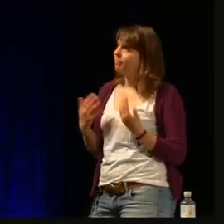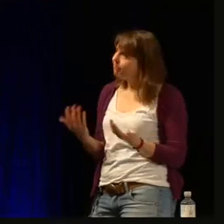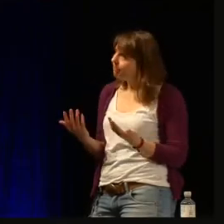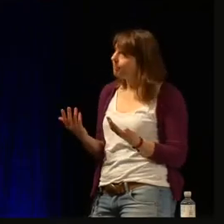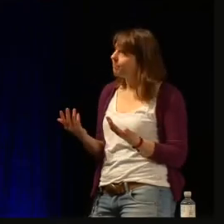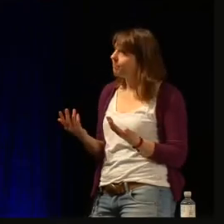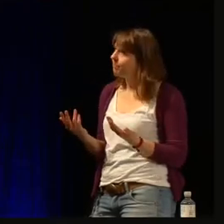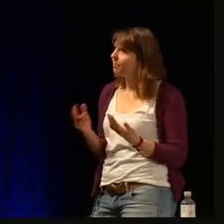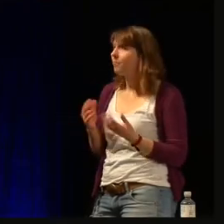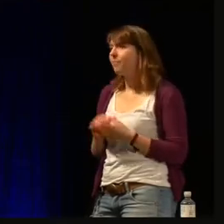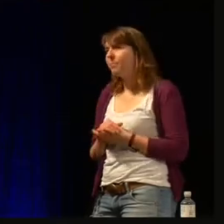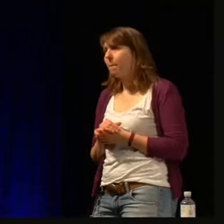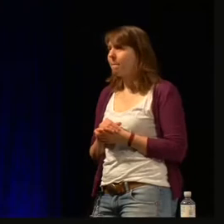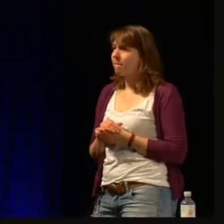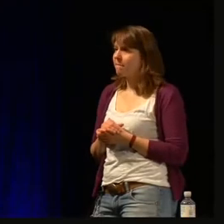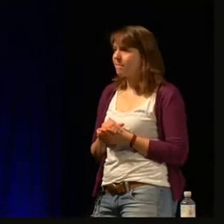Do you want to do this?